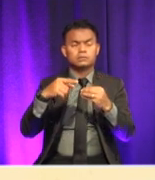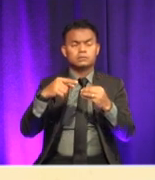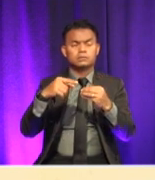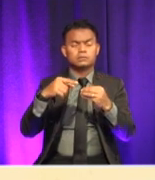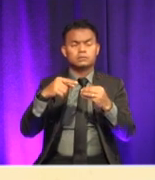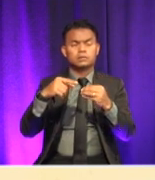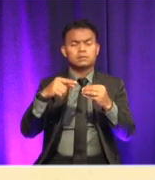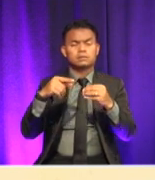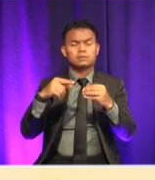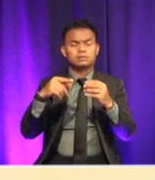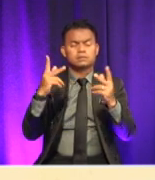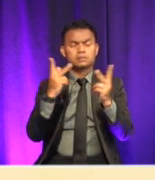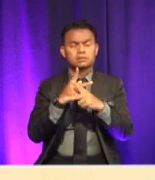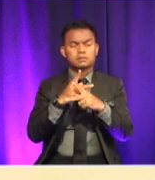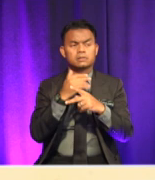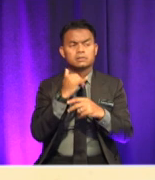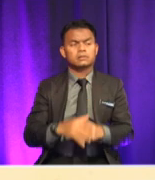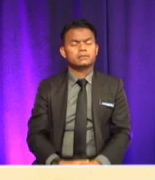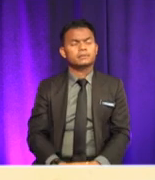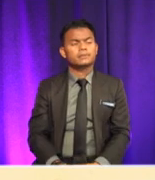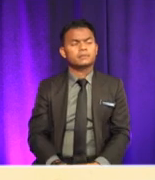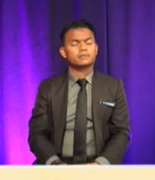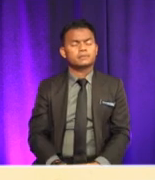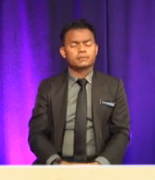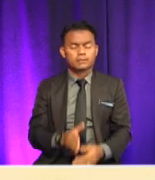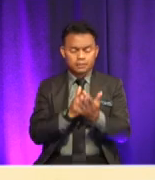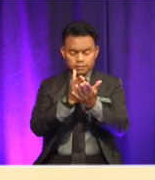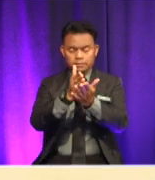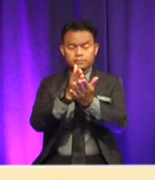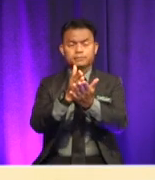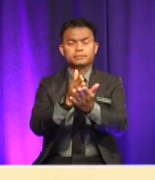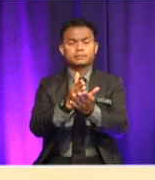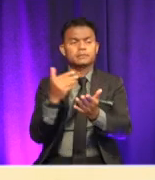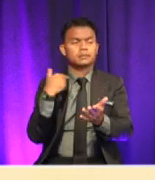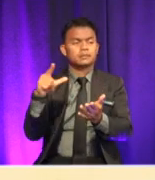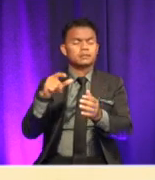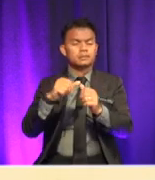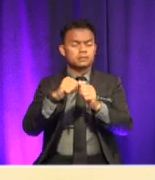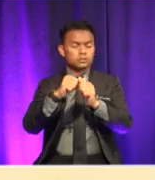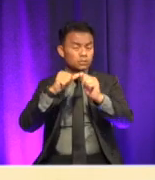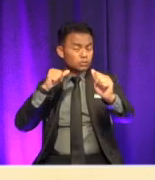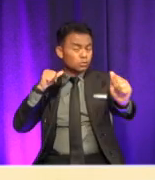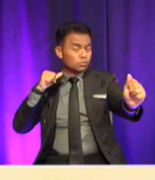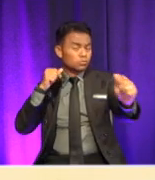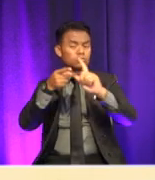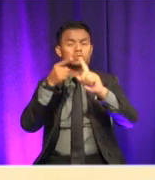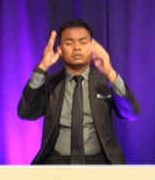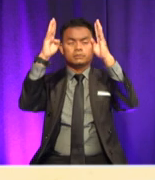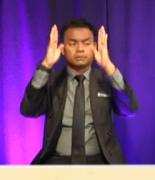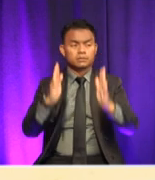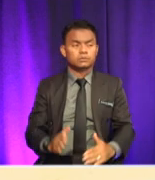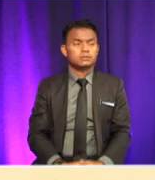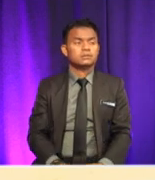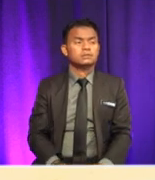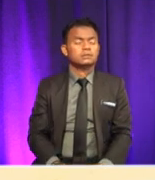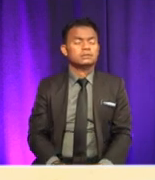crimes. So the submarine was under the sea, away from the citizen, because we see submarine was deep under the sea. You need to ask